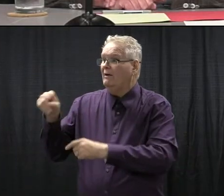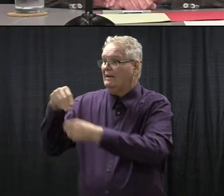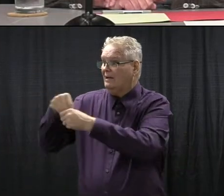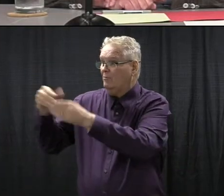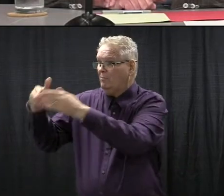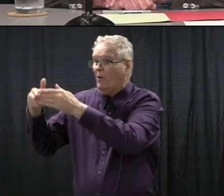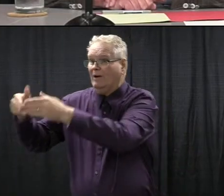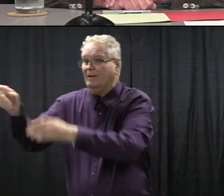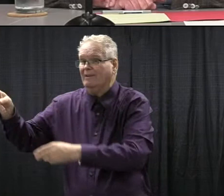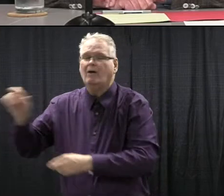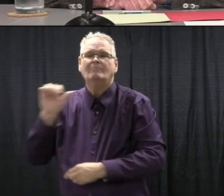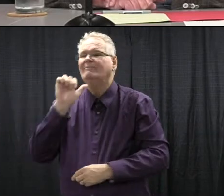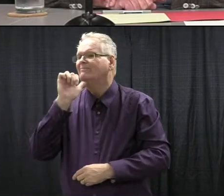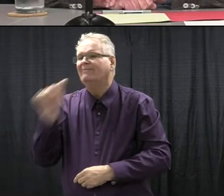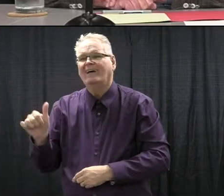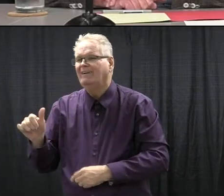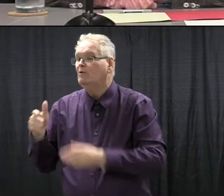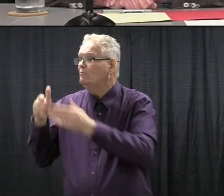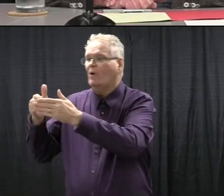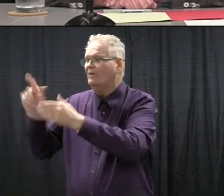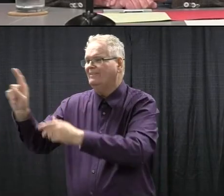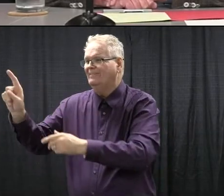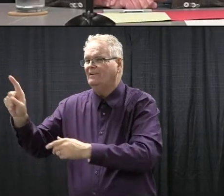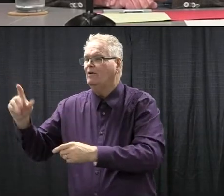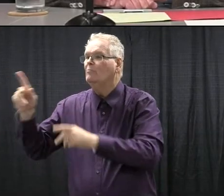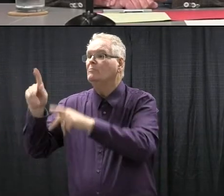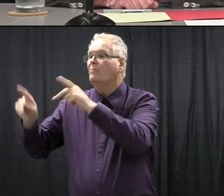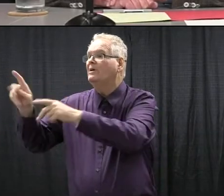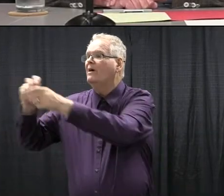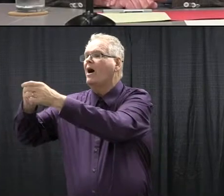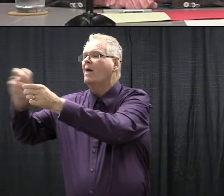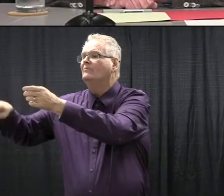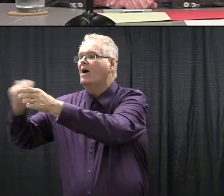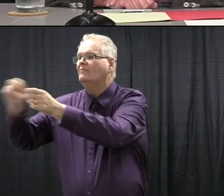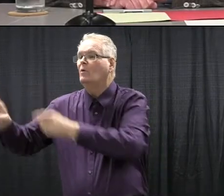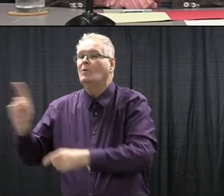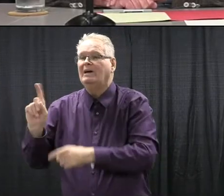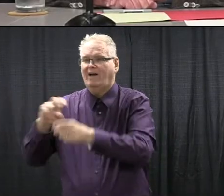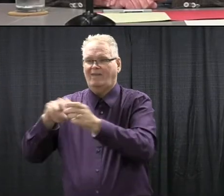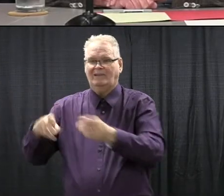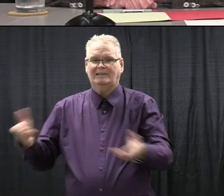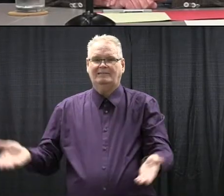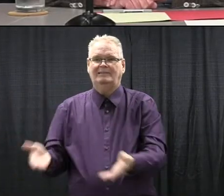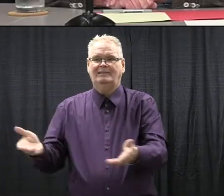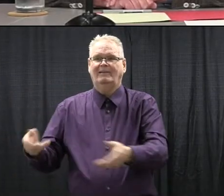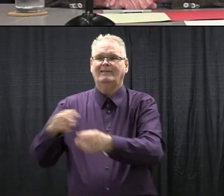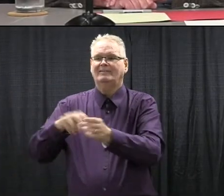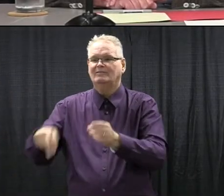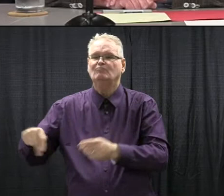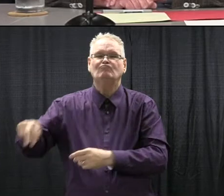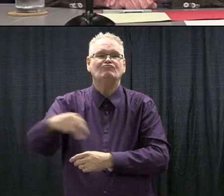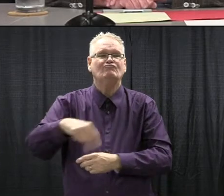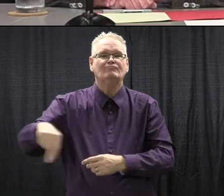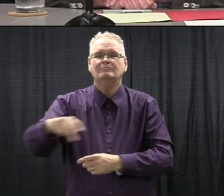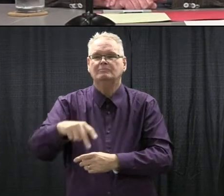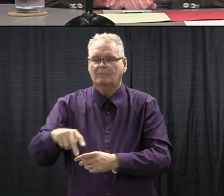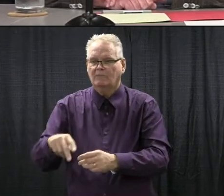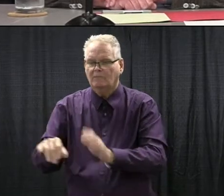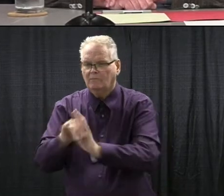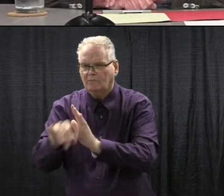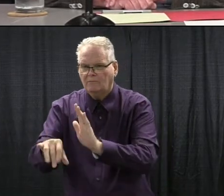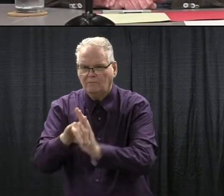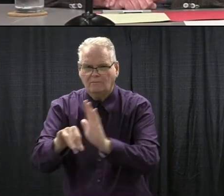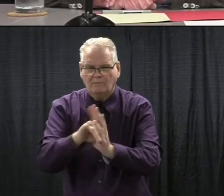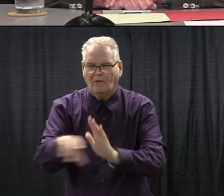age group as a potential risk factor for spreading COVID as they can't yet be vaccinated. Dr. Fitzgerald, do you know of any studies that are